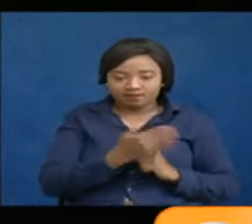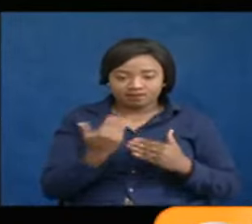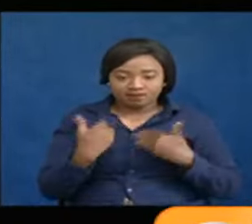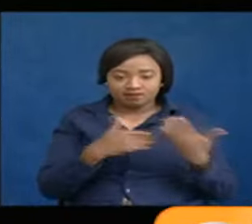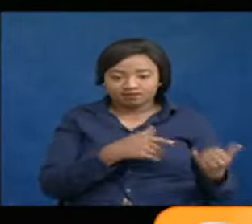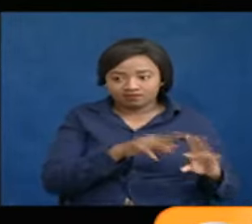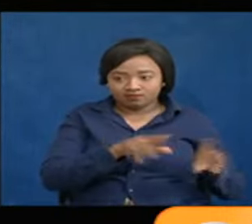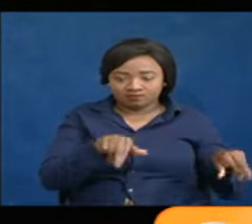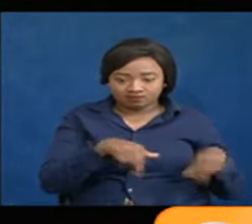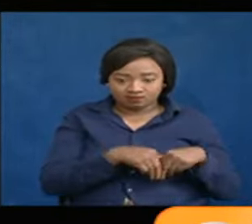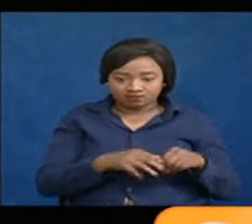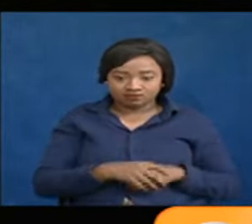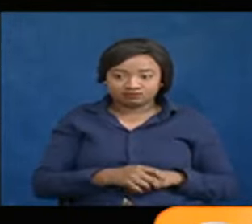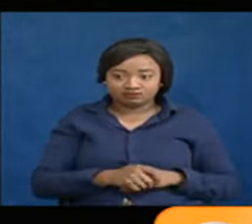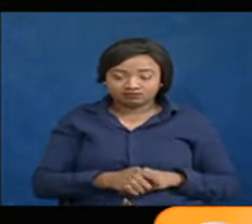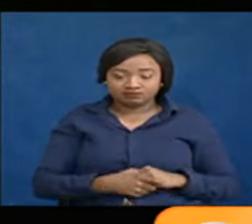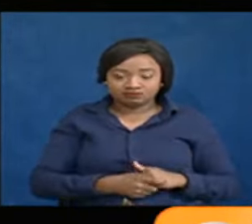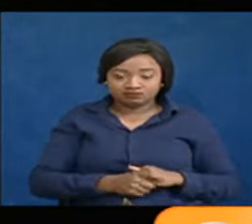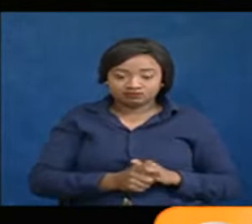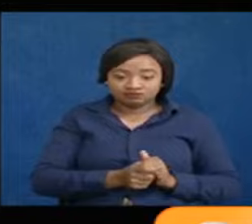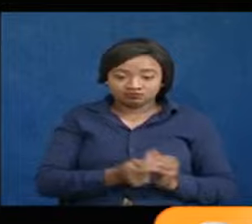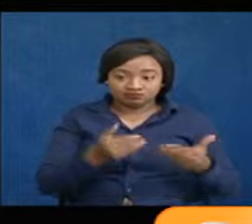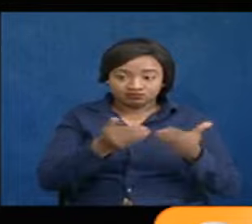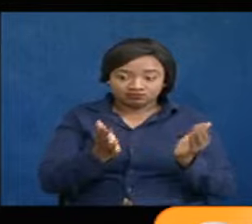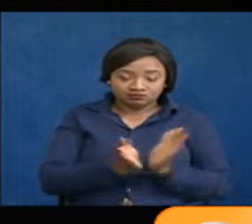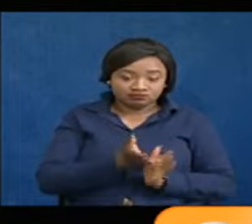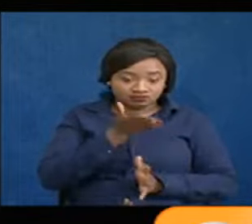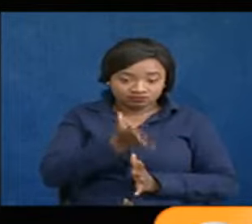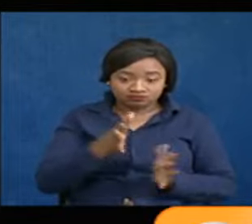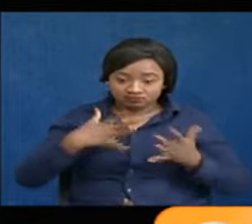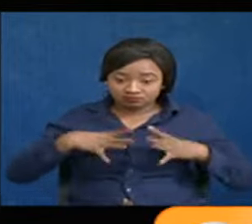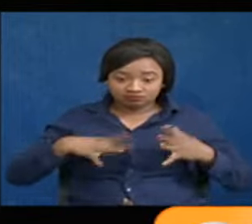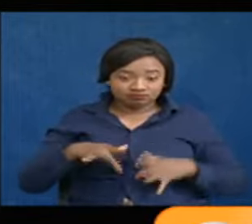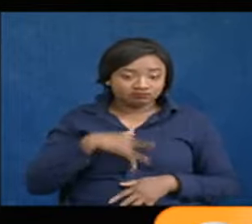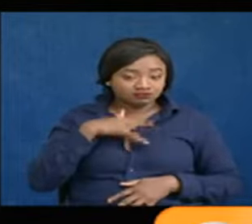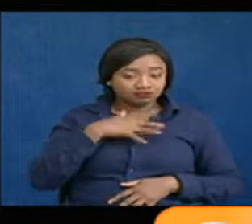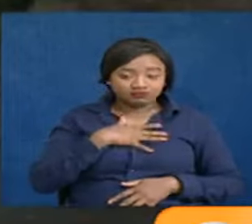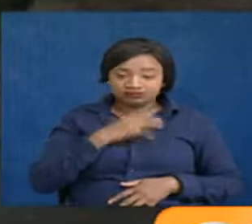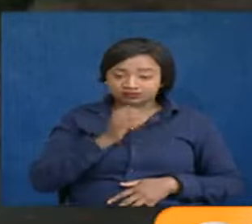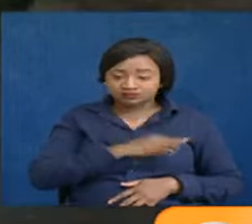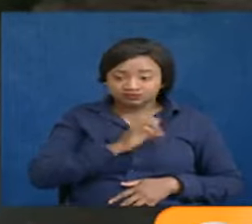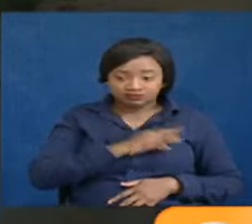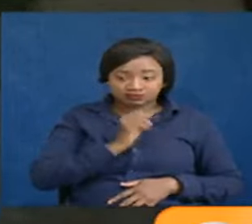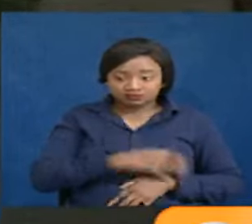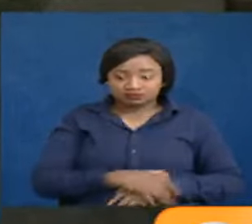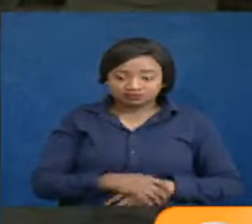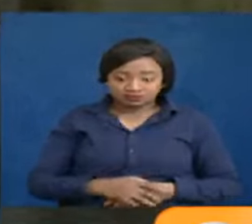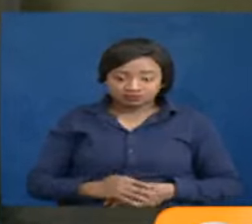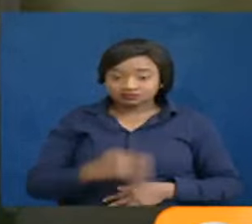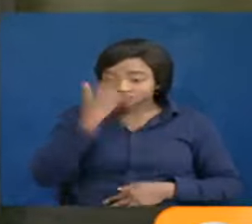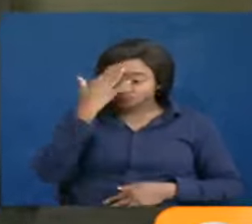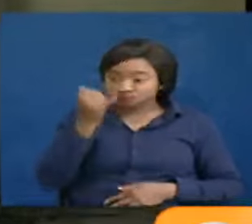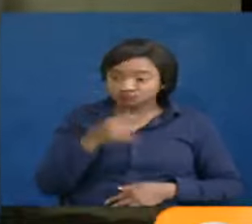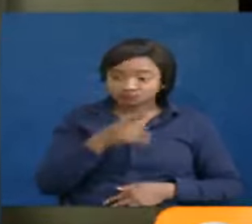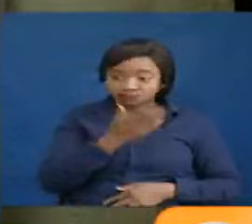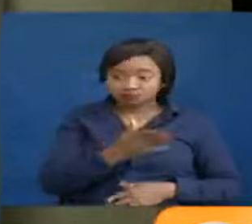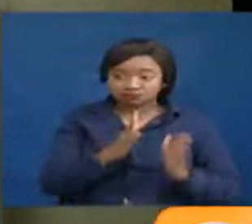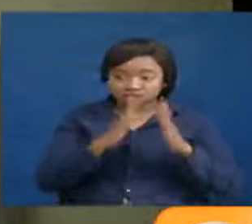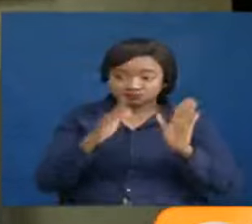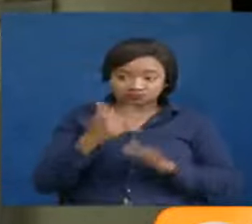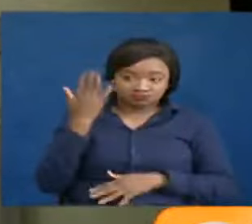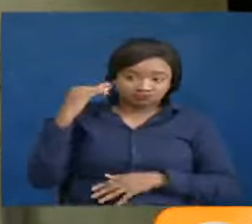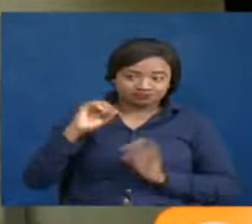Incident that has left families in Mudama Heights estates reeling in fear. Their homes, once considered